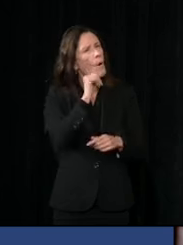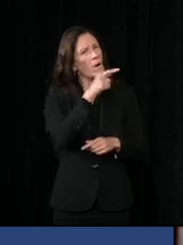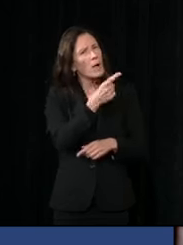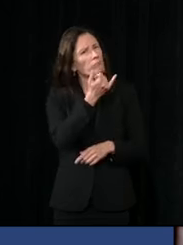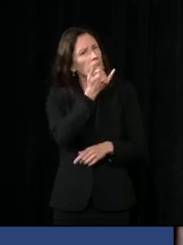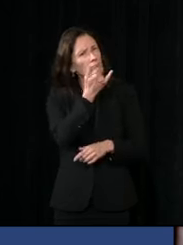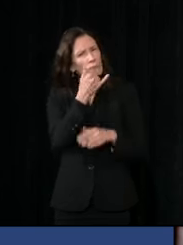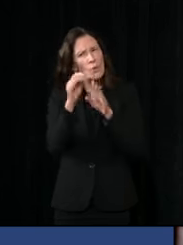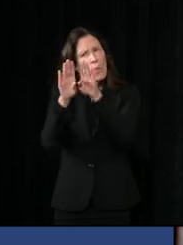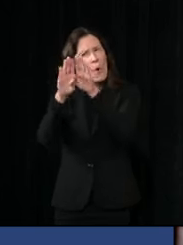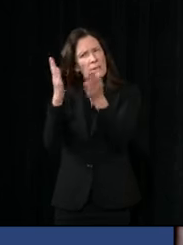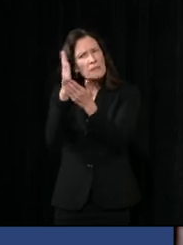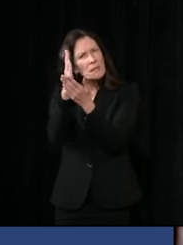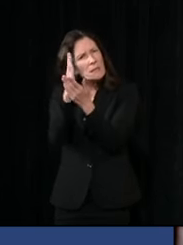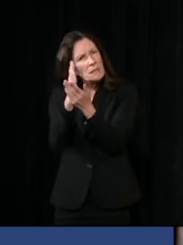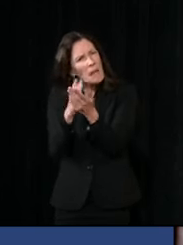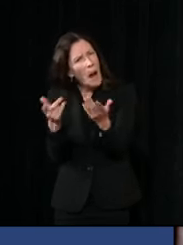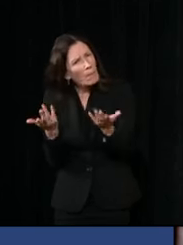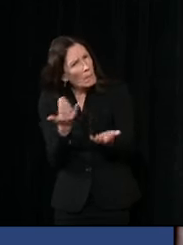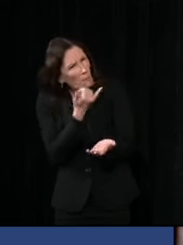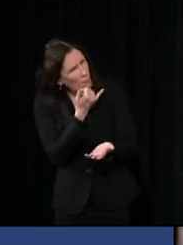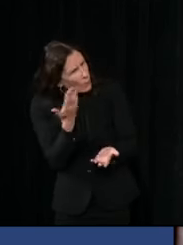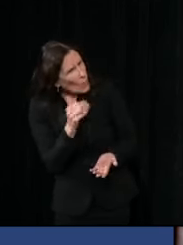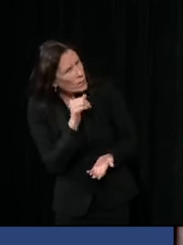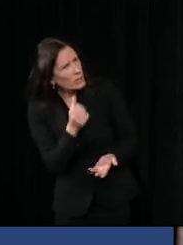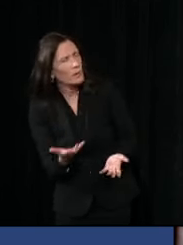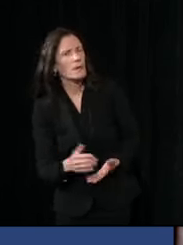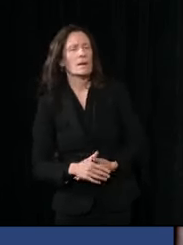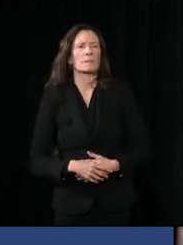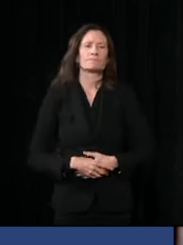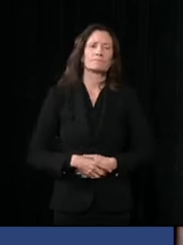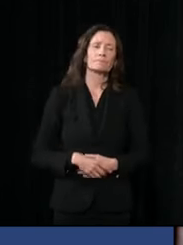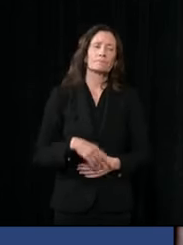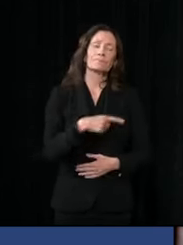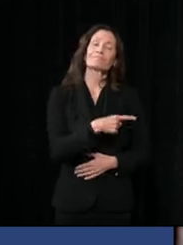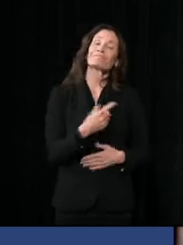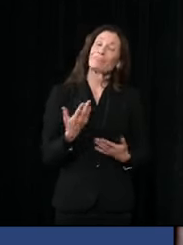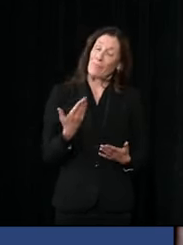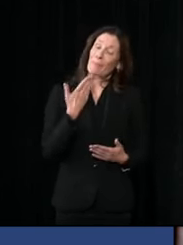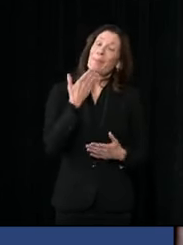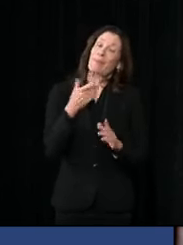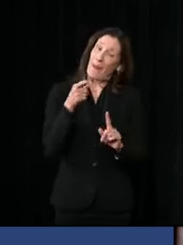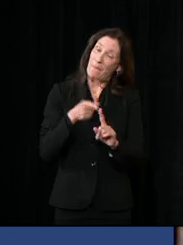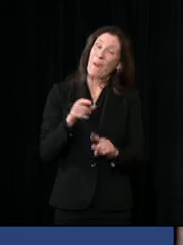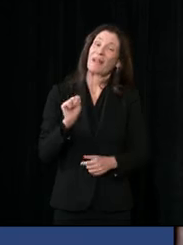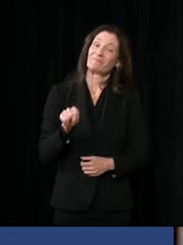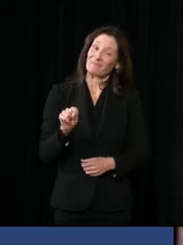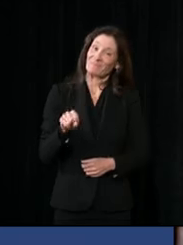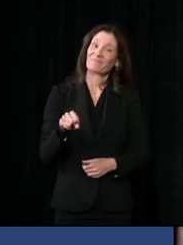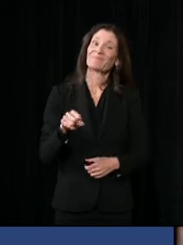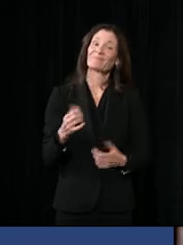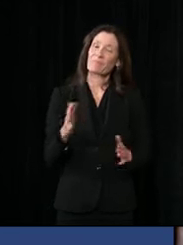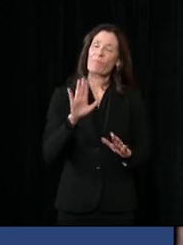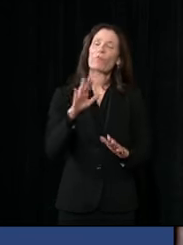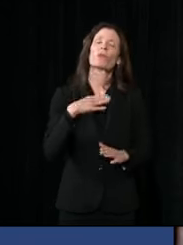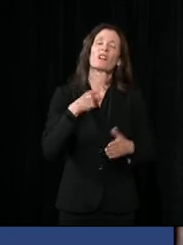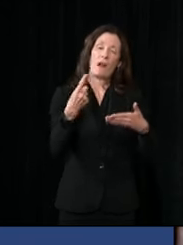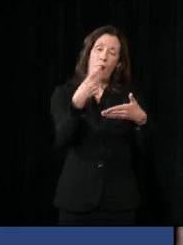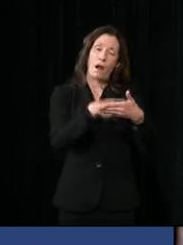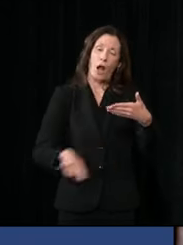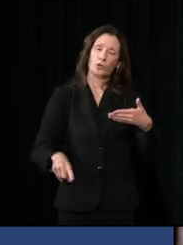I'll be talking about more specifics when we talk about reopening, and I think that's the appropriate place to talk about that.